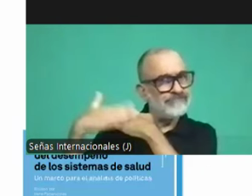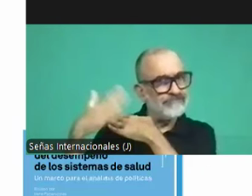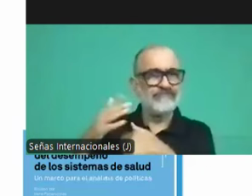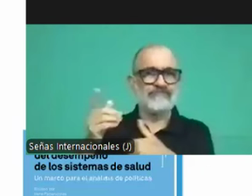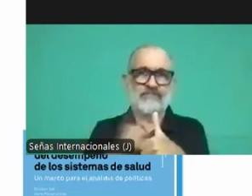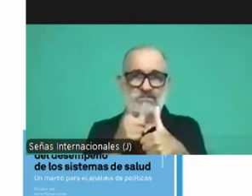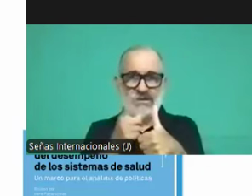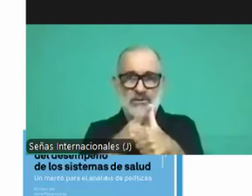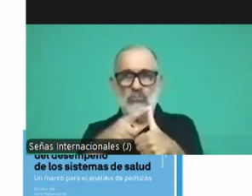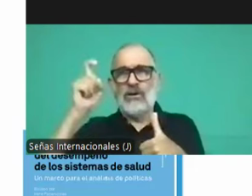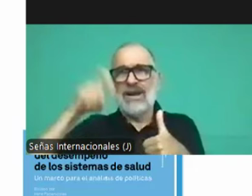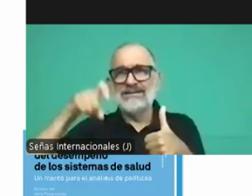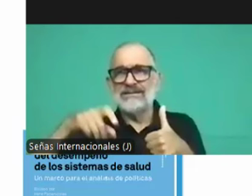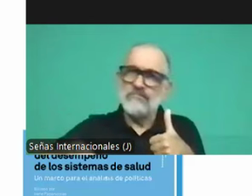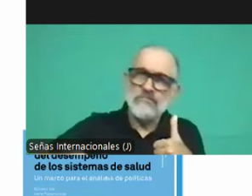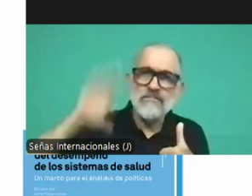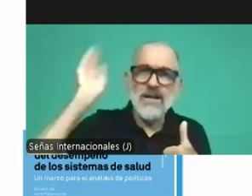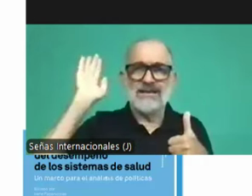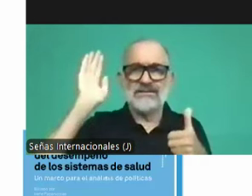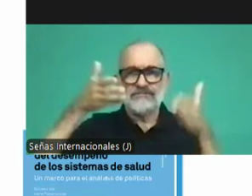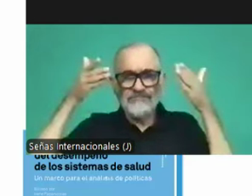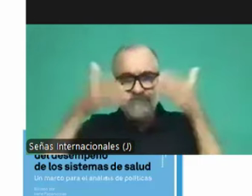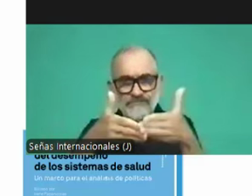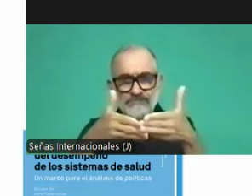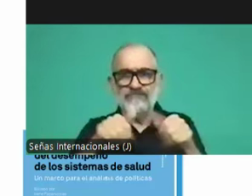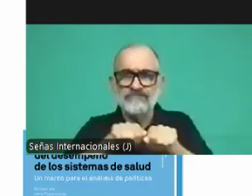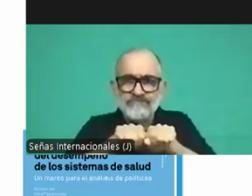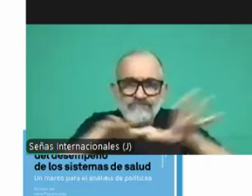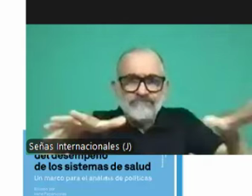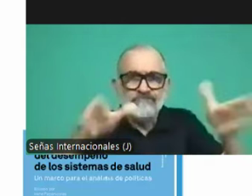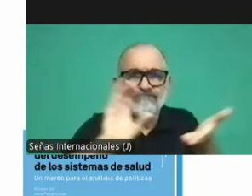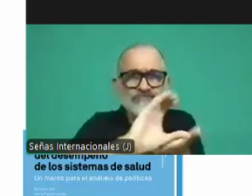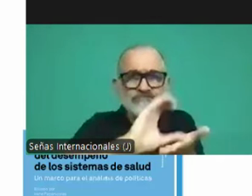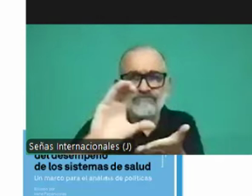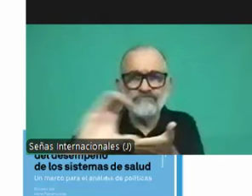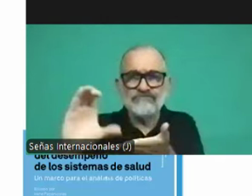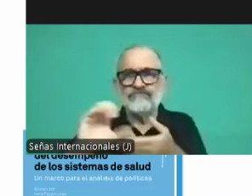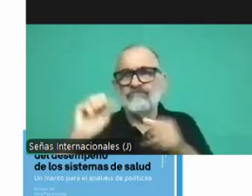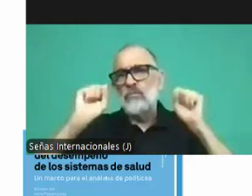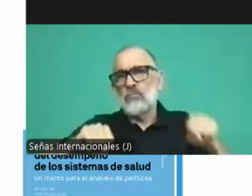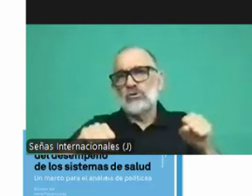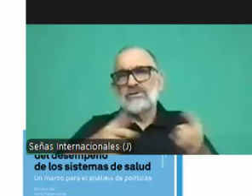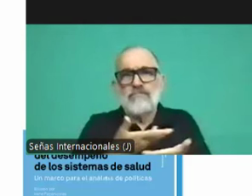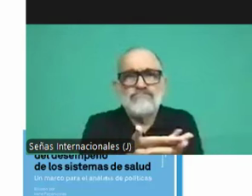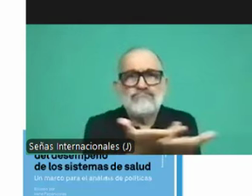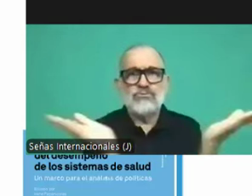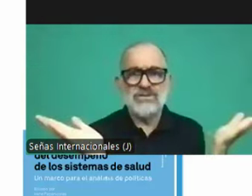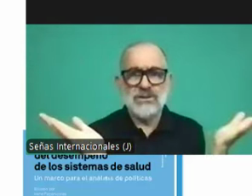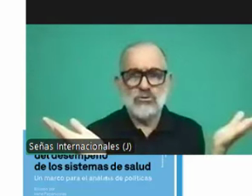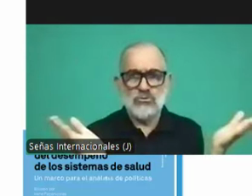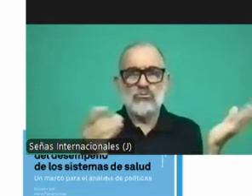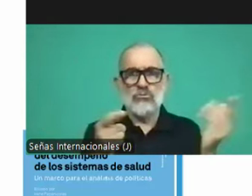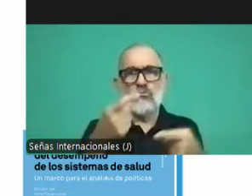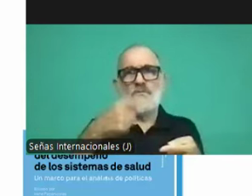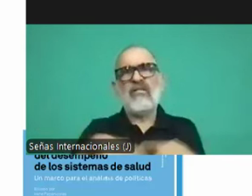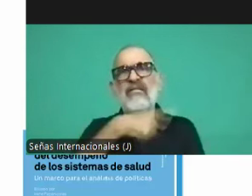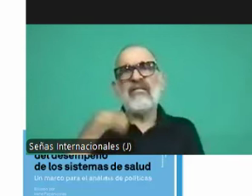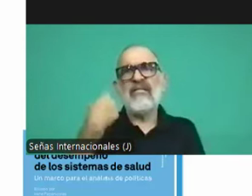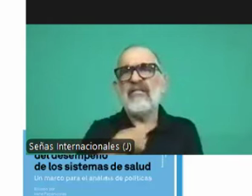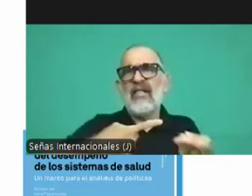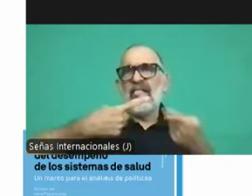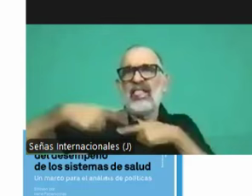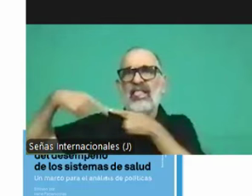el the gasto, need el to financiamiento expand público. public Hemos funding. retrocedido. We Ya have estamos en un tres coma siete por taken a step ciento en la back. región We are en